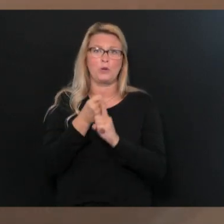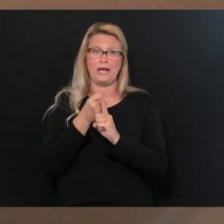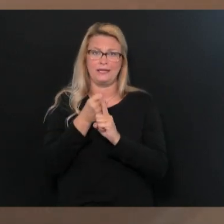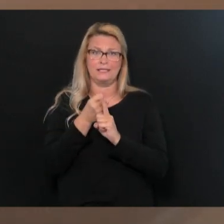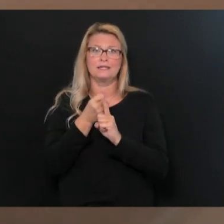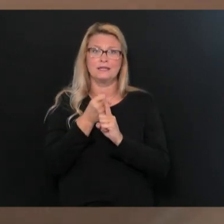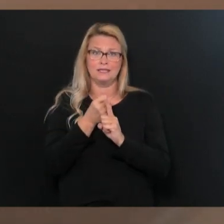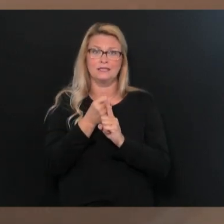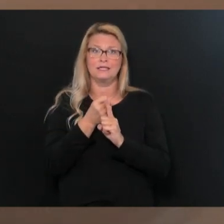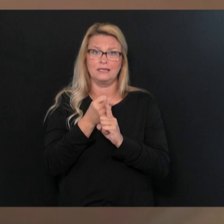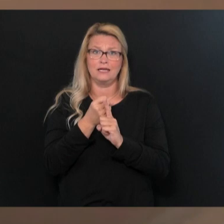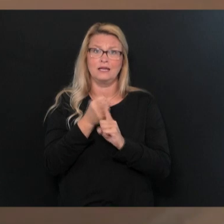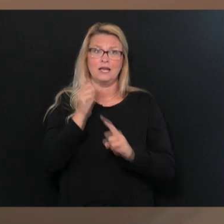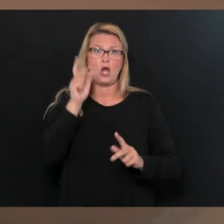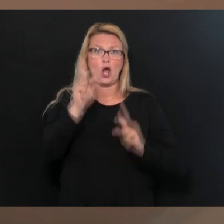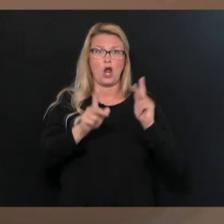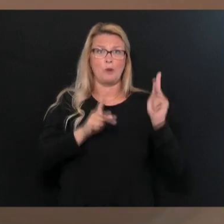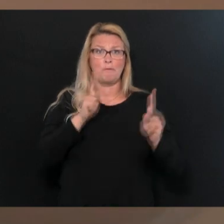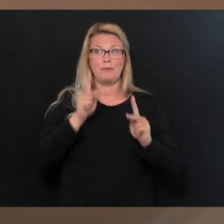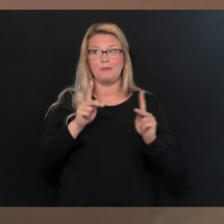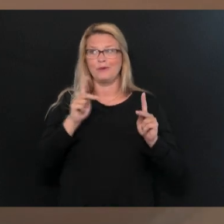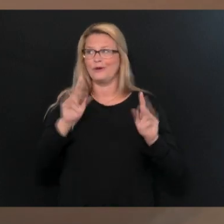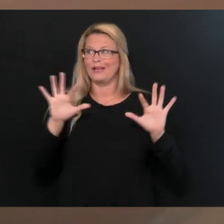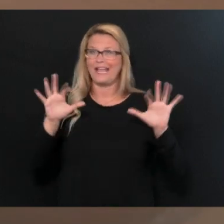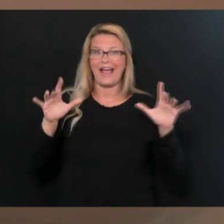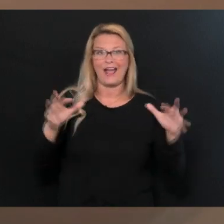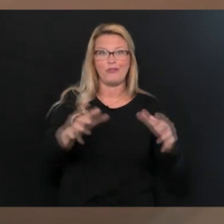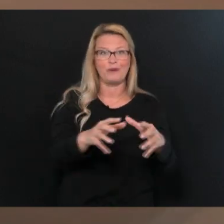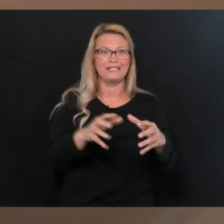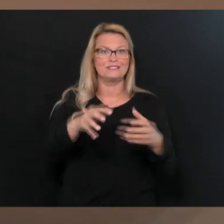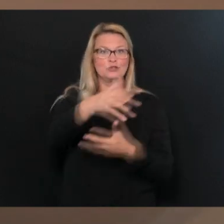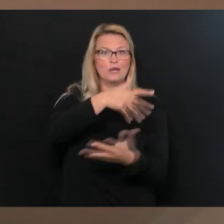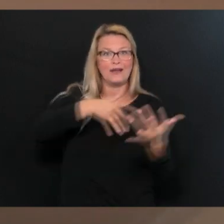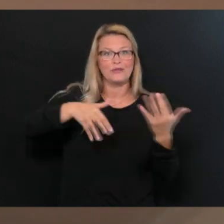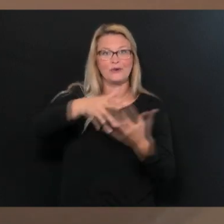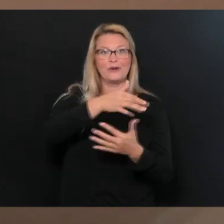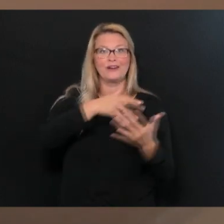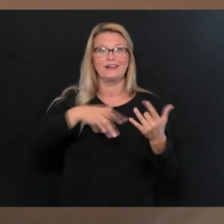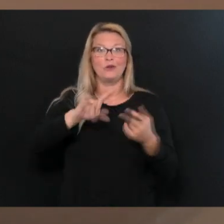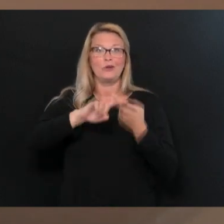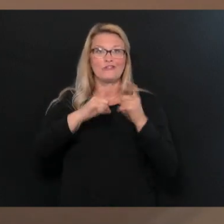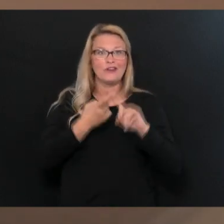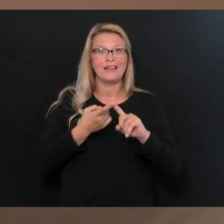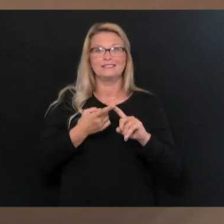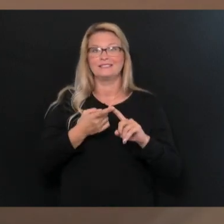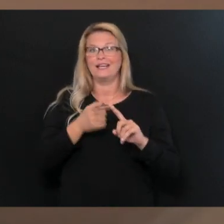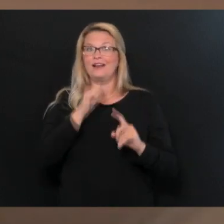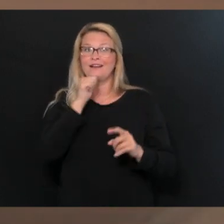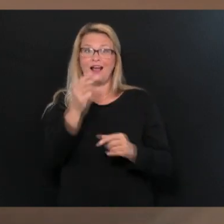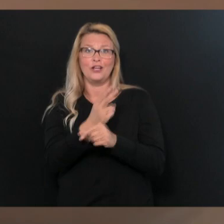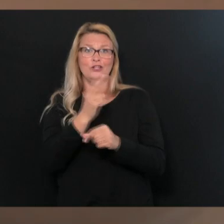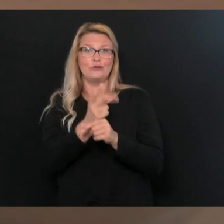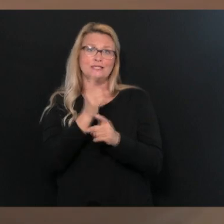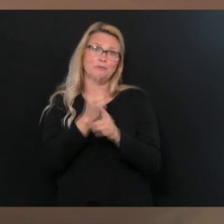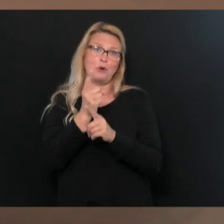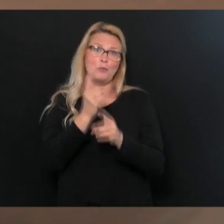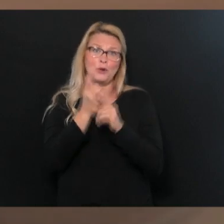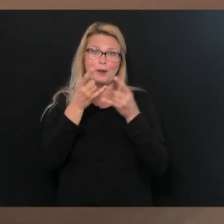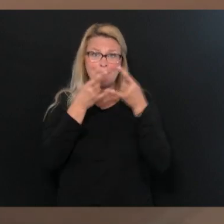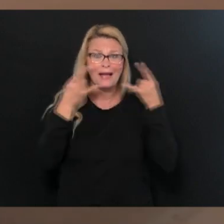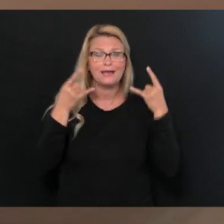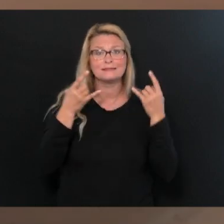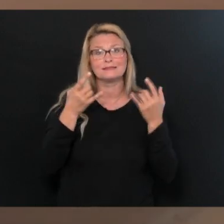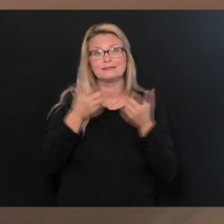now are extended family gatherings or friend gatherings where people are not taking the appropriate precautions. So that becomes